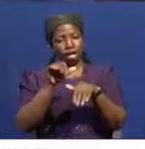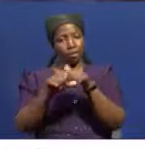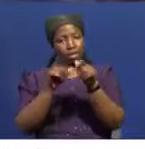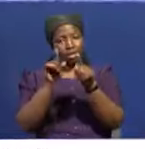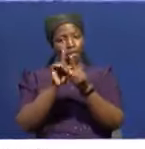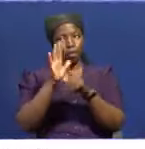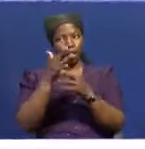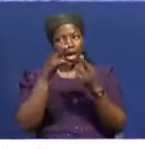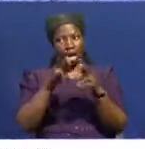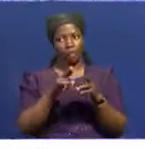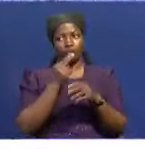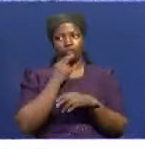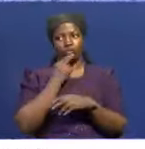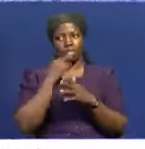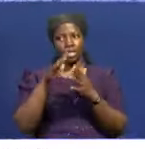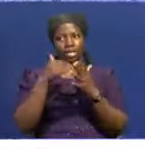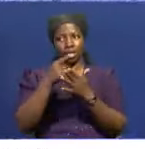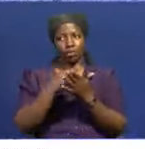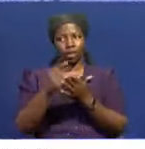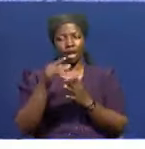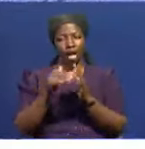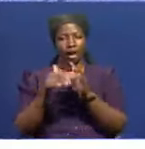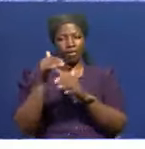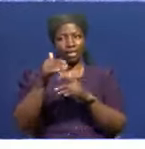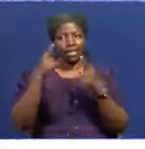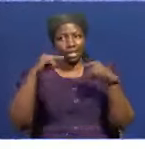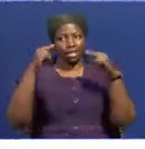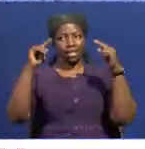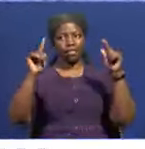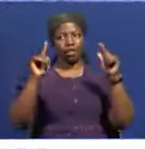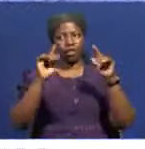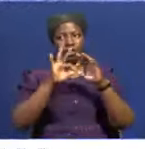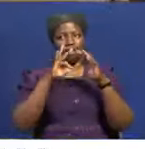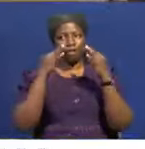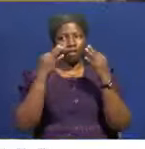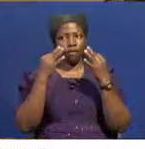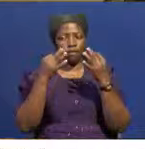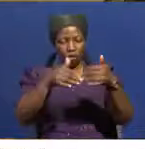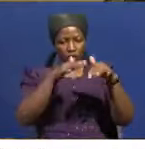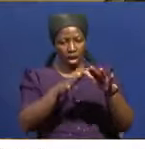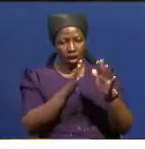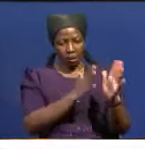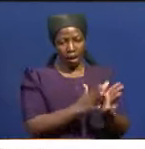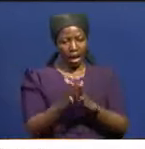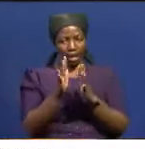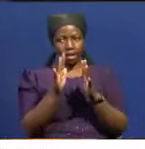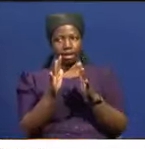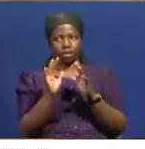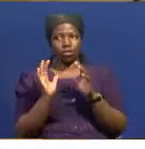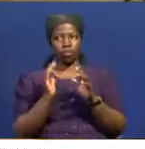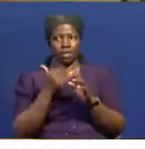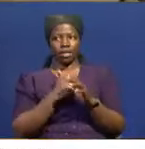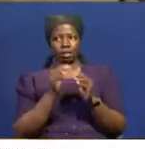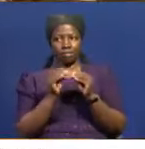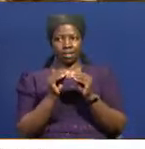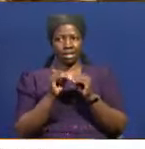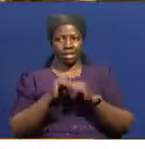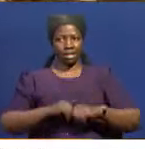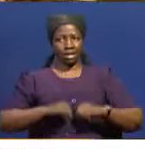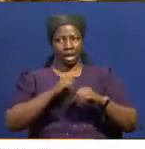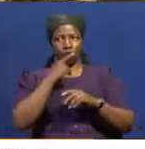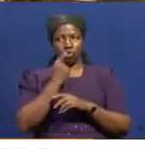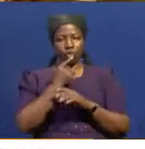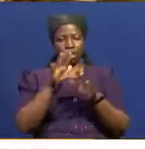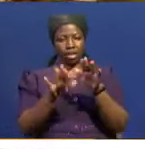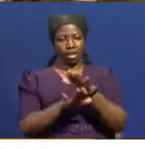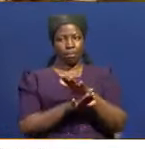was highlighted after a successful second funeral organizing committee meeting, which was chaired by Deputy Chief of Staff